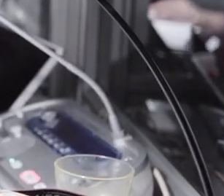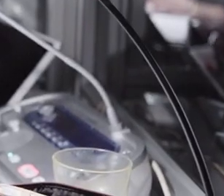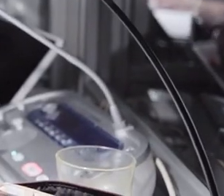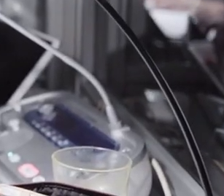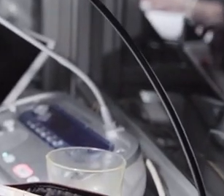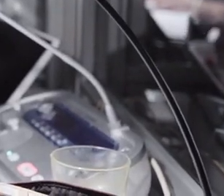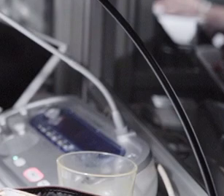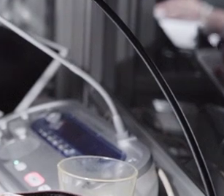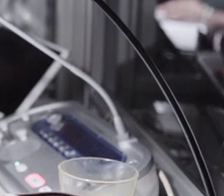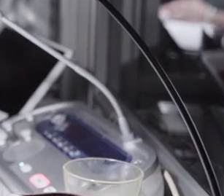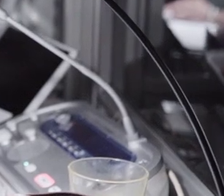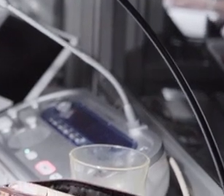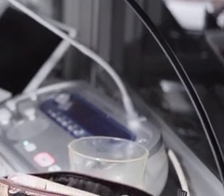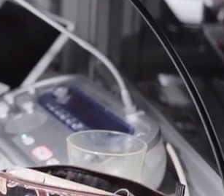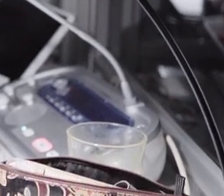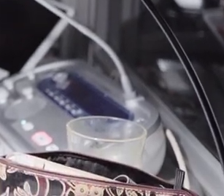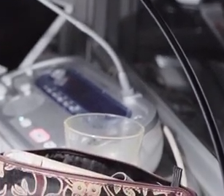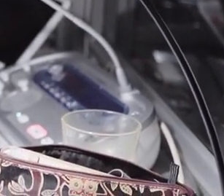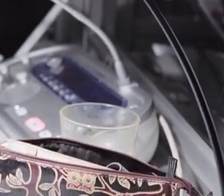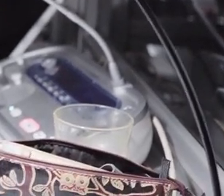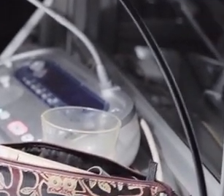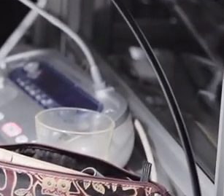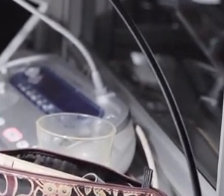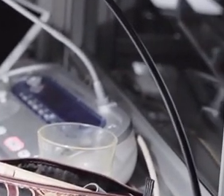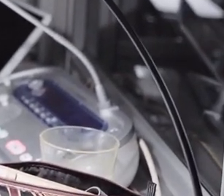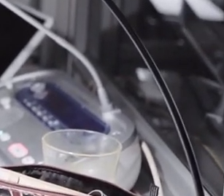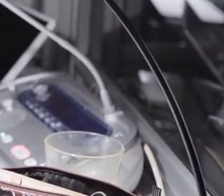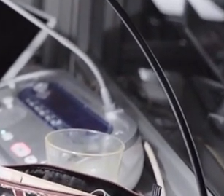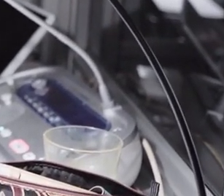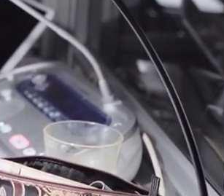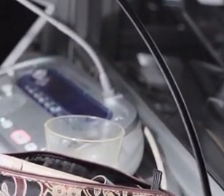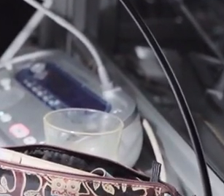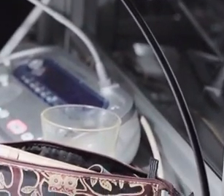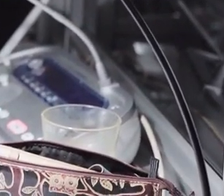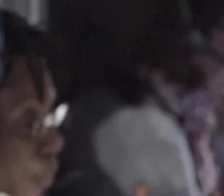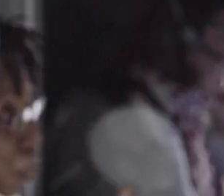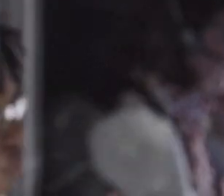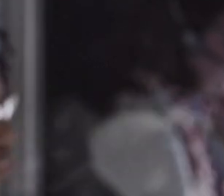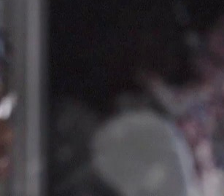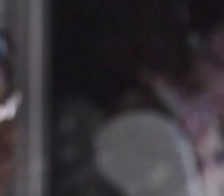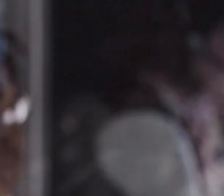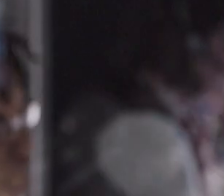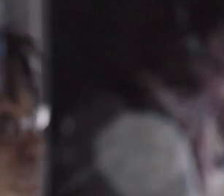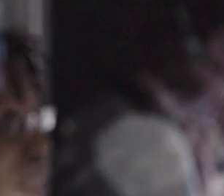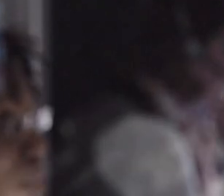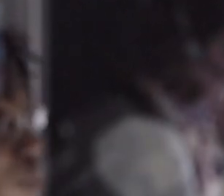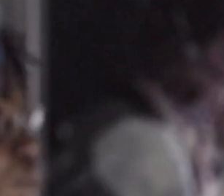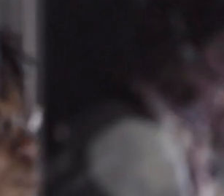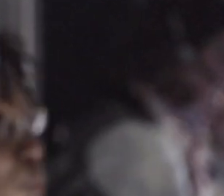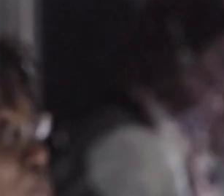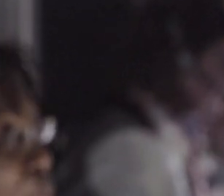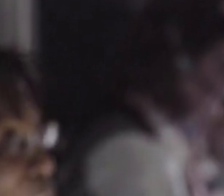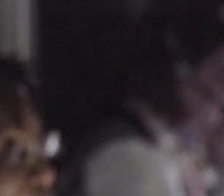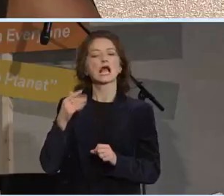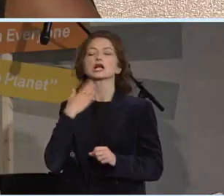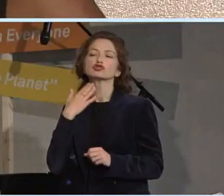meaningful, transformative action for generations. And when feminists accept the articulation of gender without